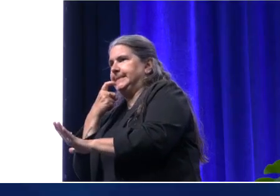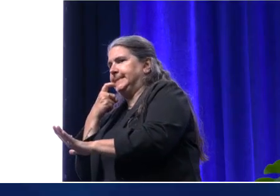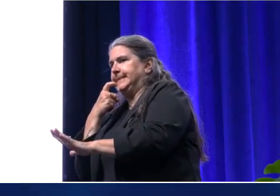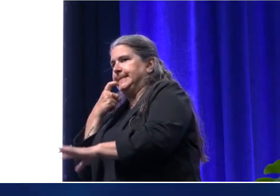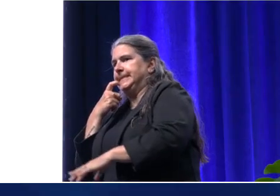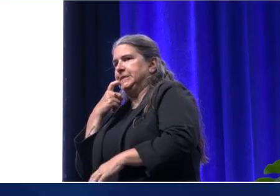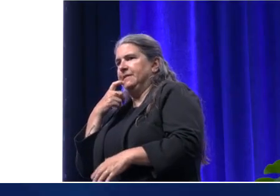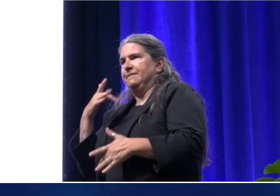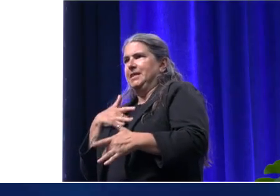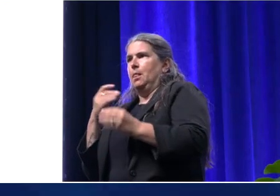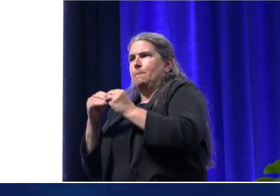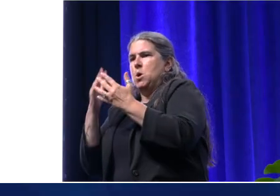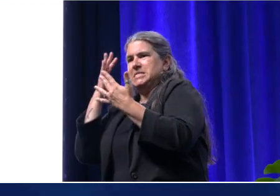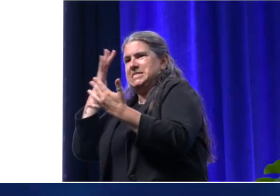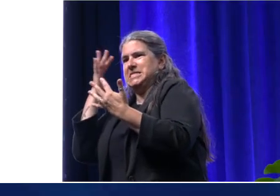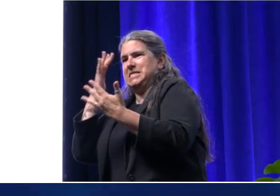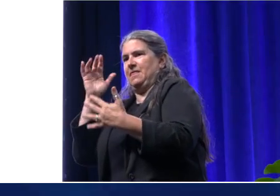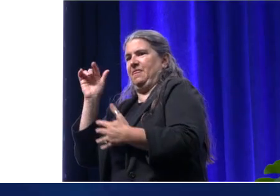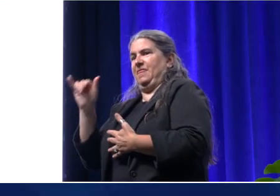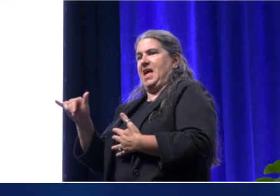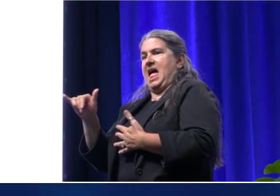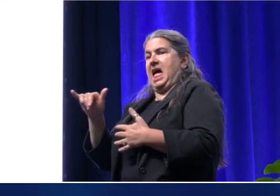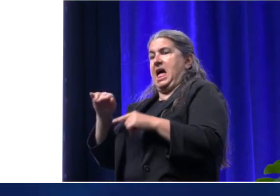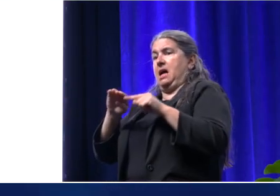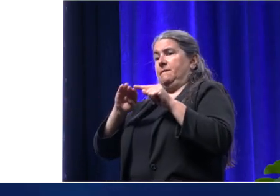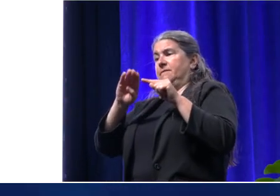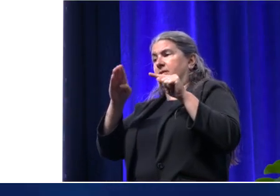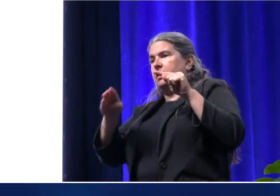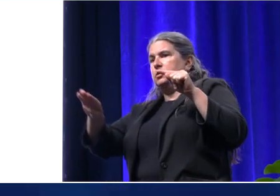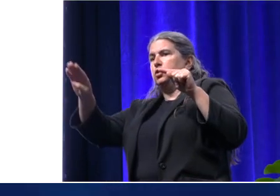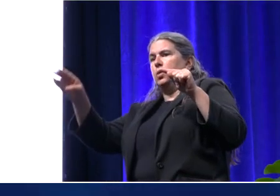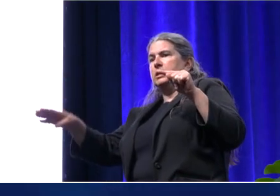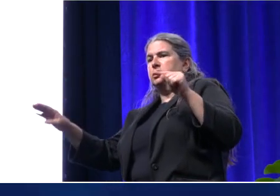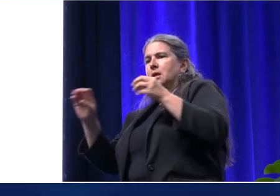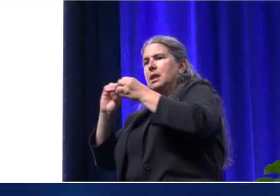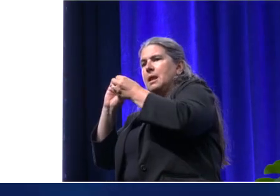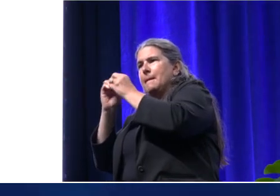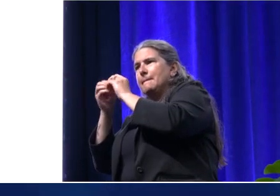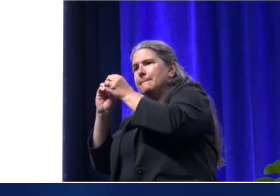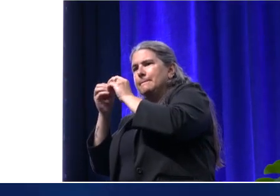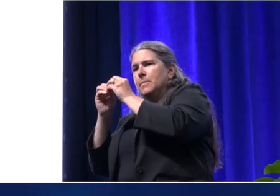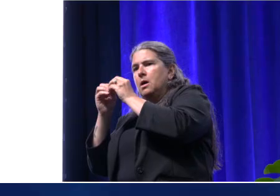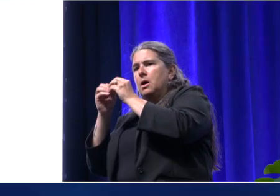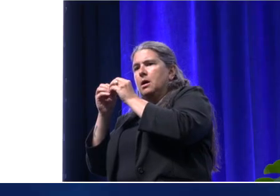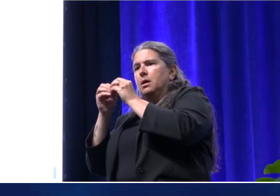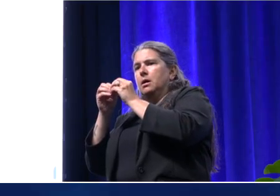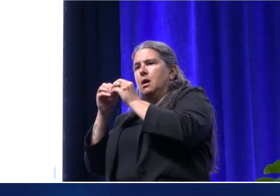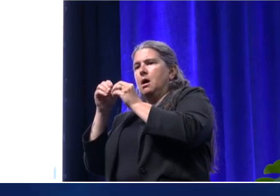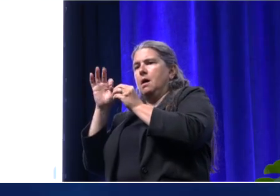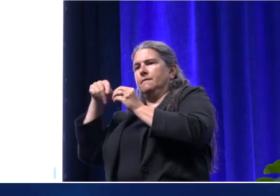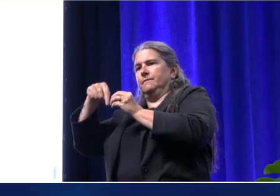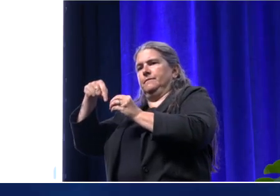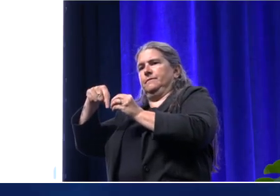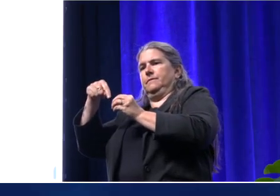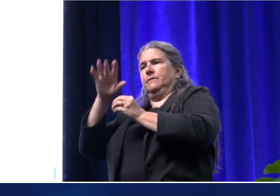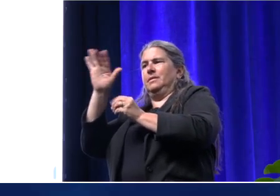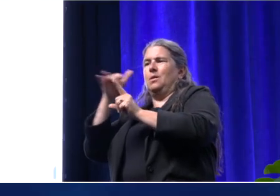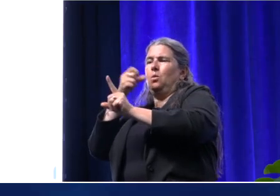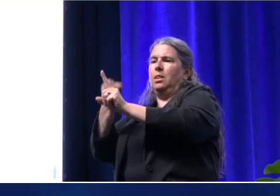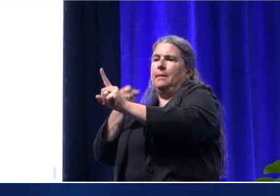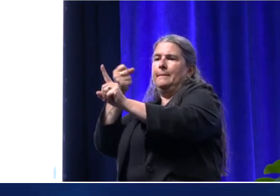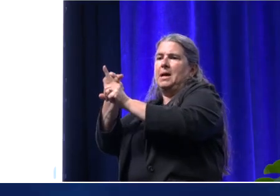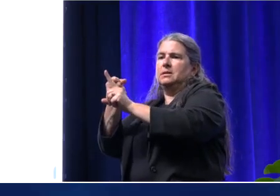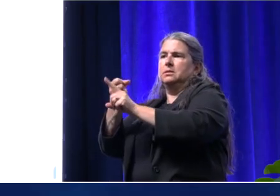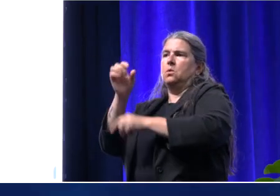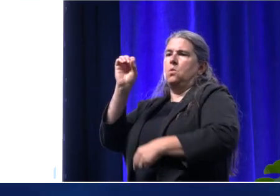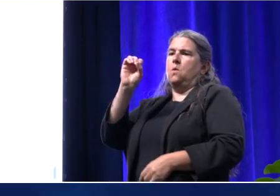any fluctuations in the quantity per bag is going to have immediate ramifications on overdose risk.